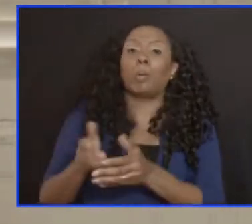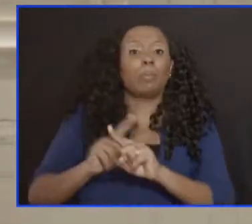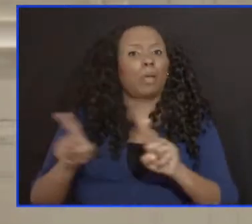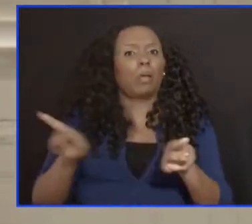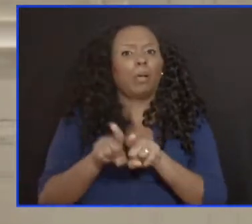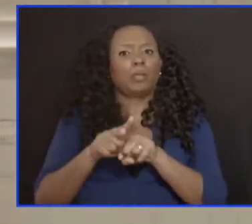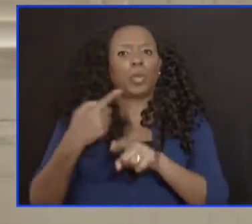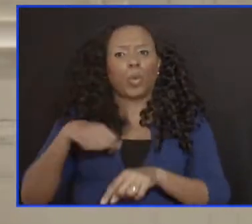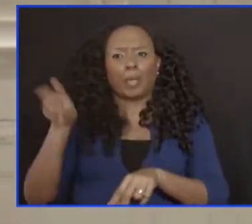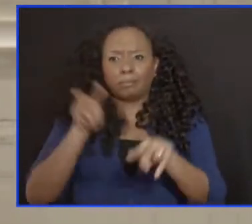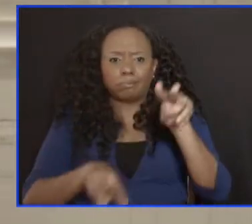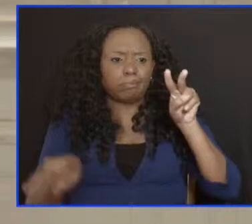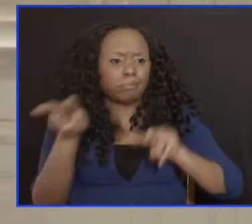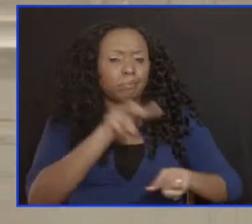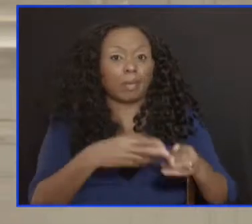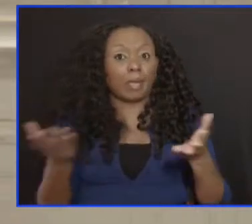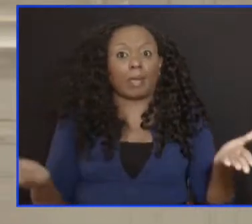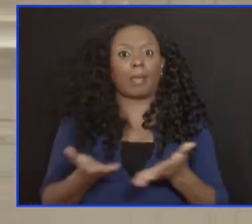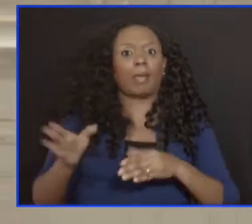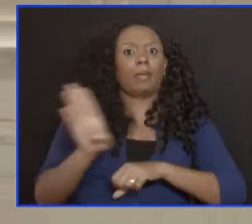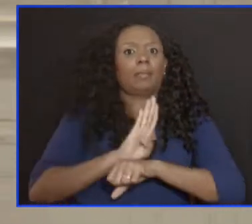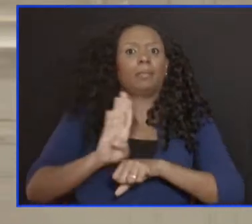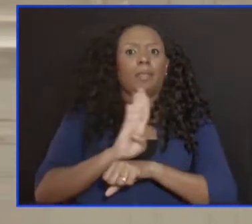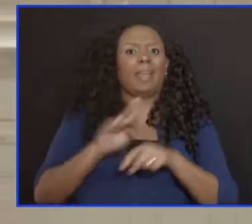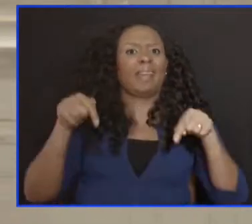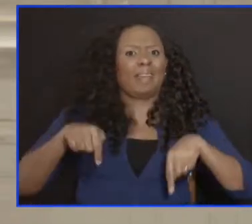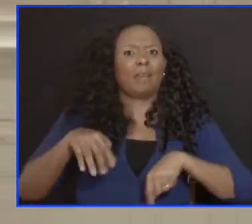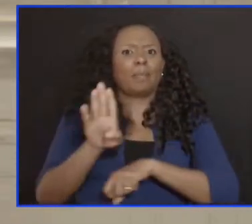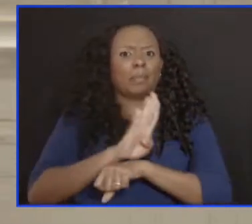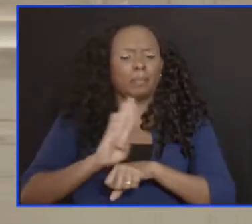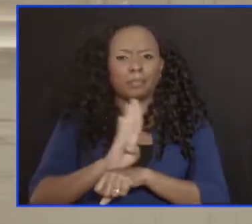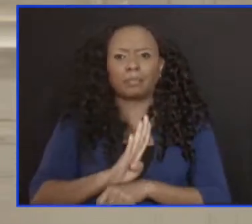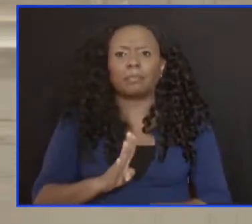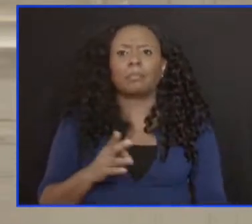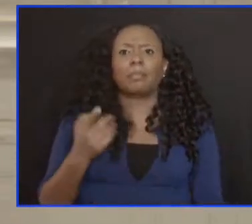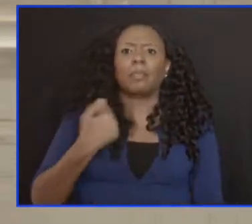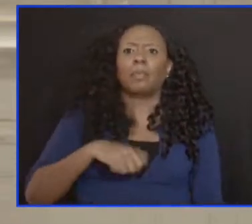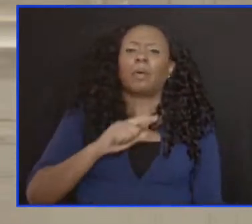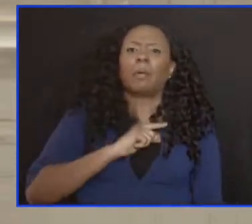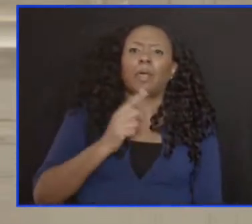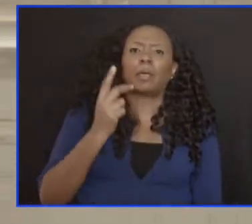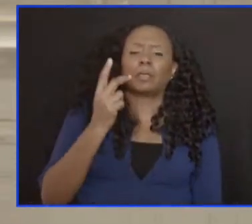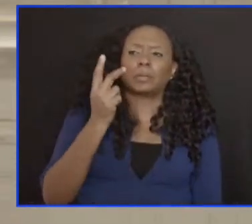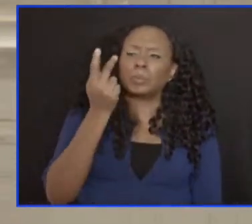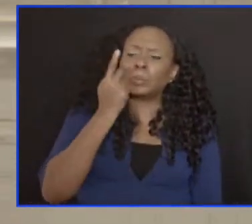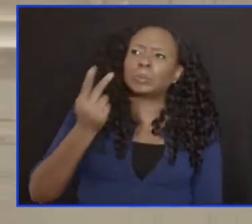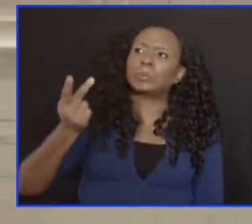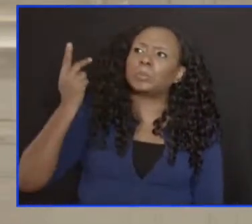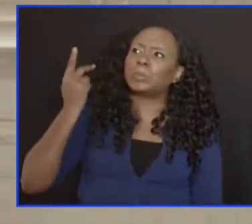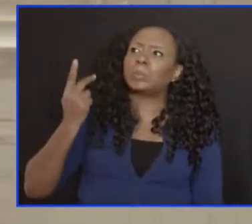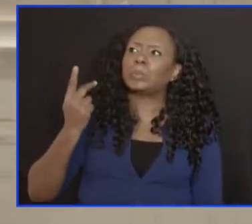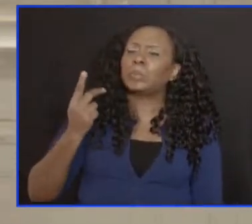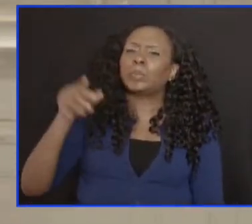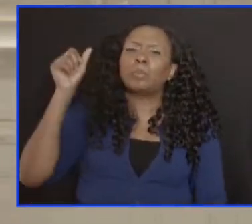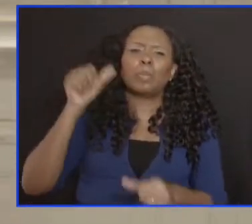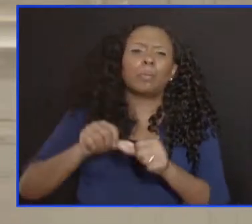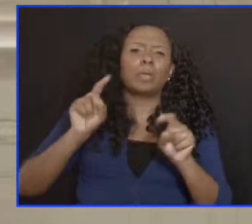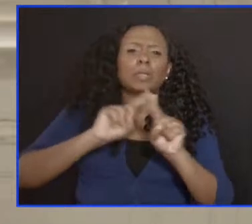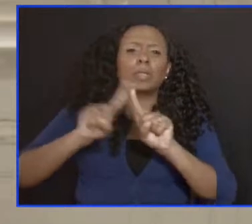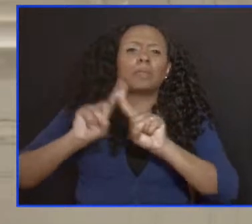locally, and we know our people. And I think when you look back and you look at the different variants, you have to kind